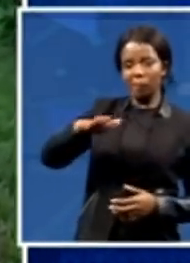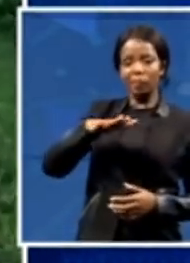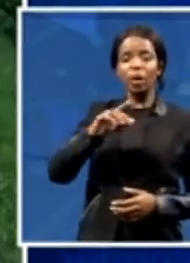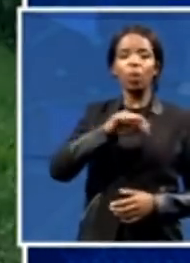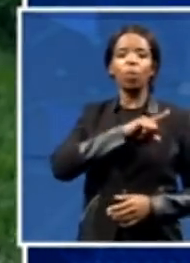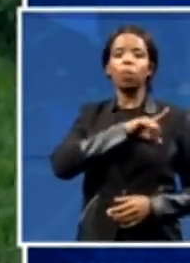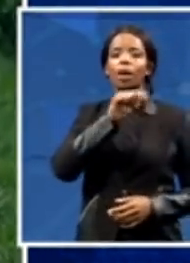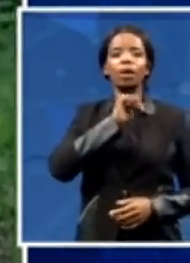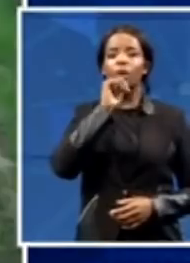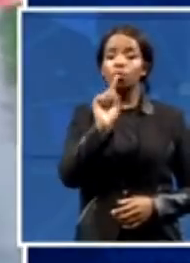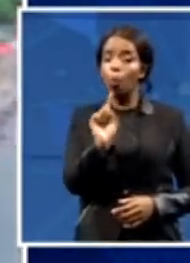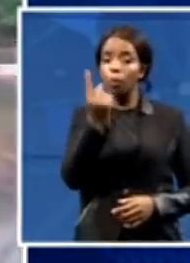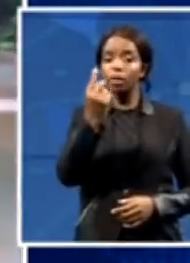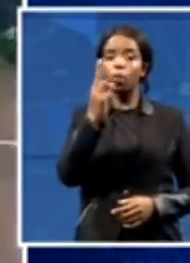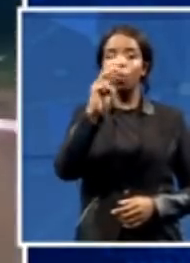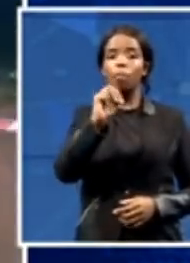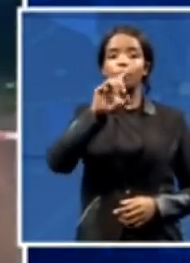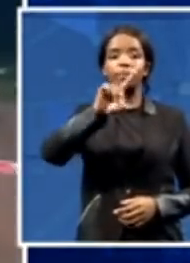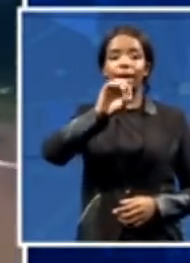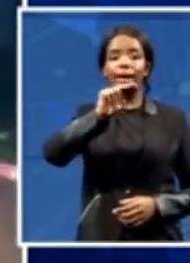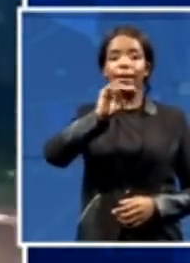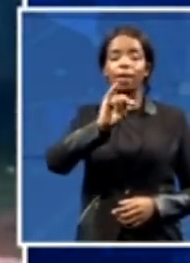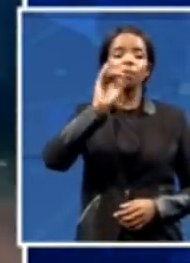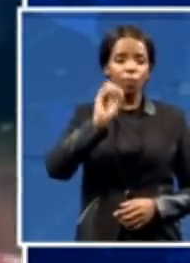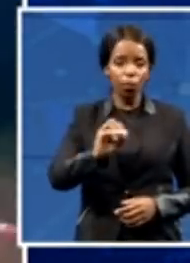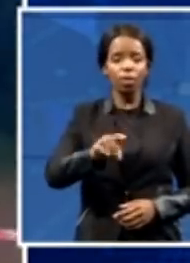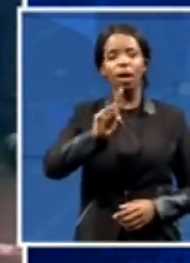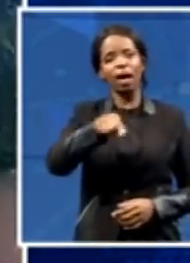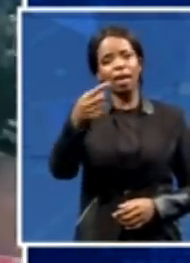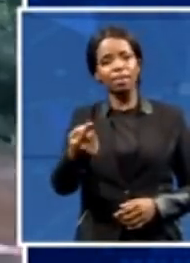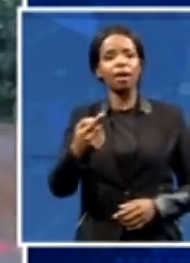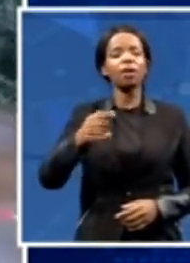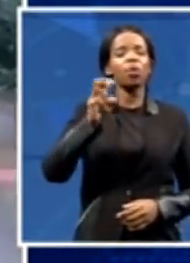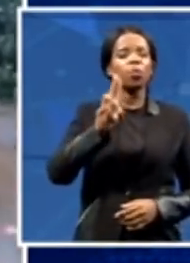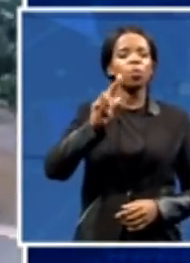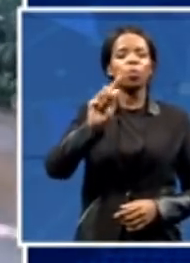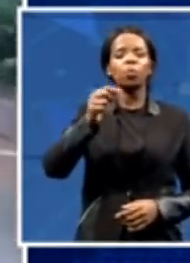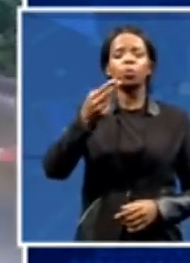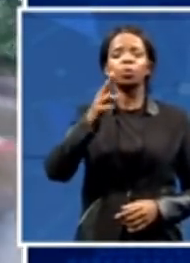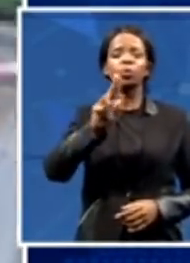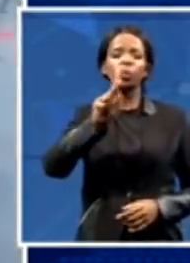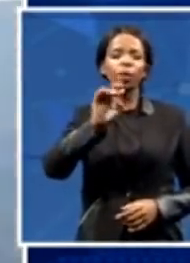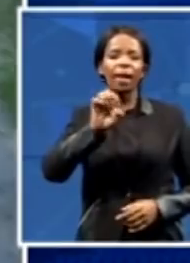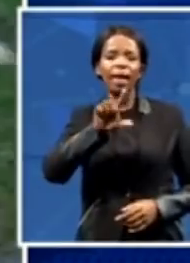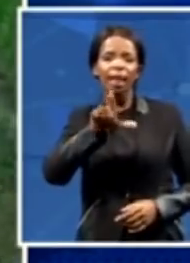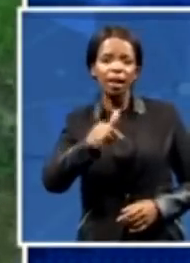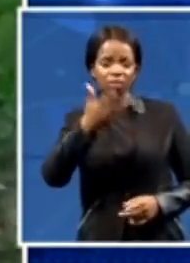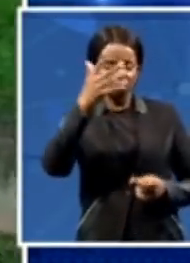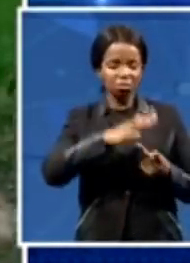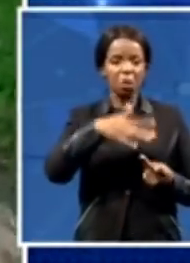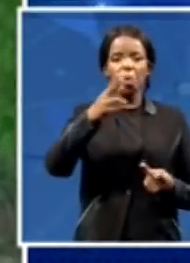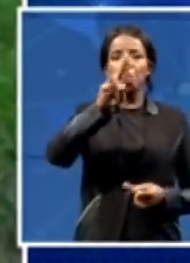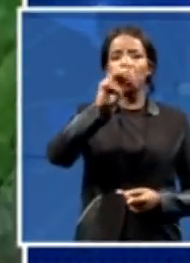rivers in KwaZulu-Natal, Uthukela, as well as other areas, Umsunduzi and other, Amanzimtoti